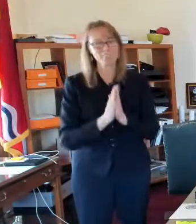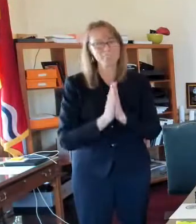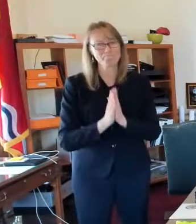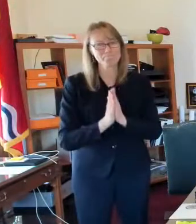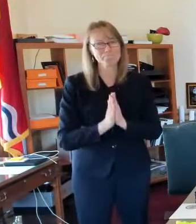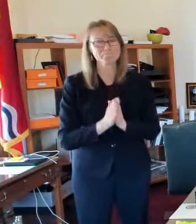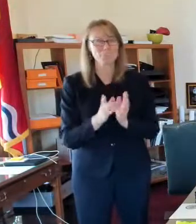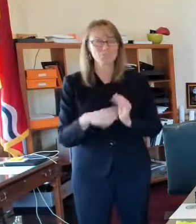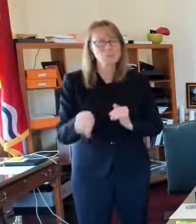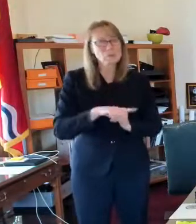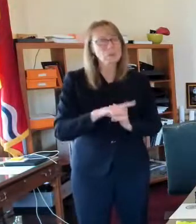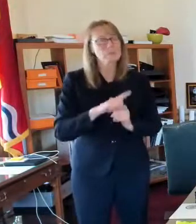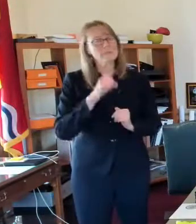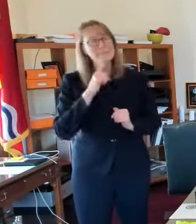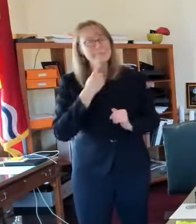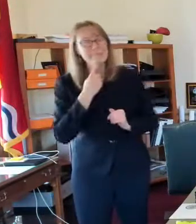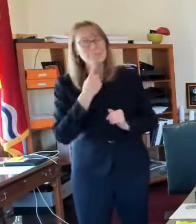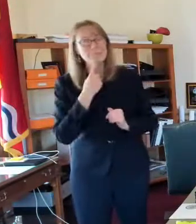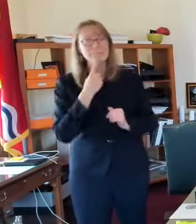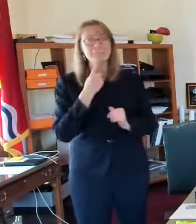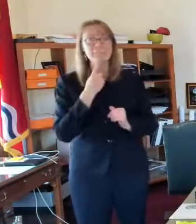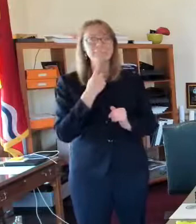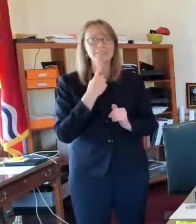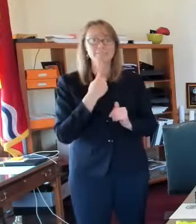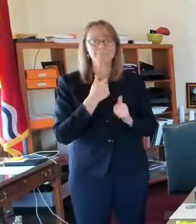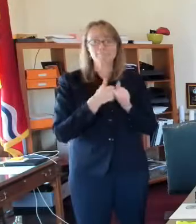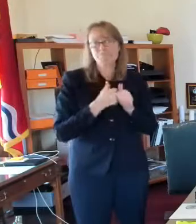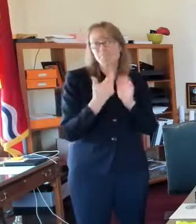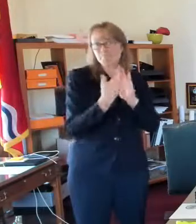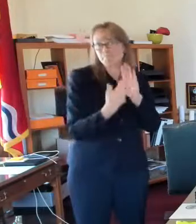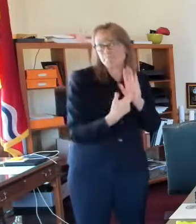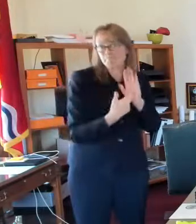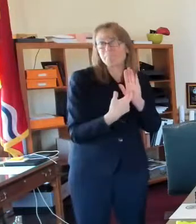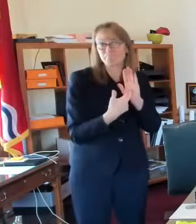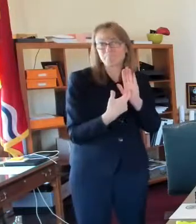this, because if we aren't,